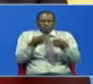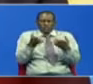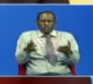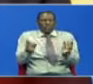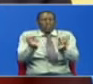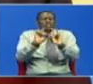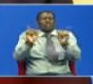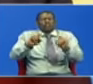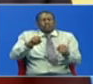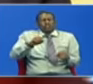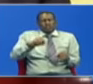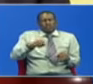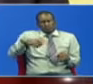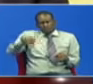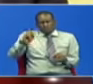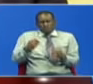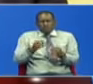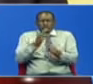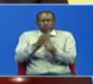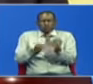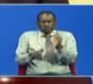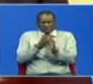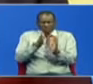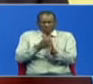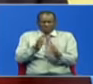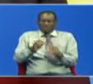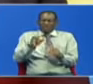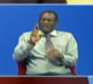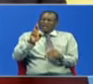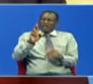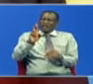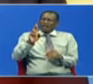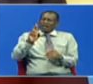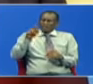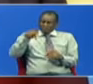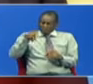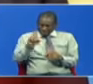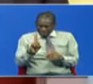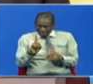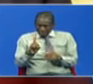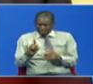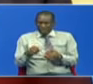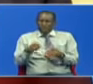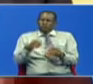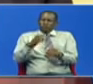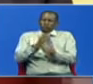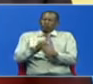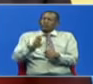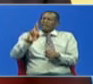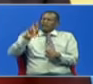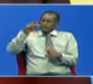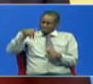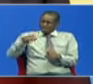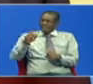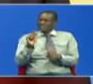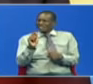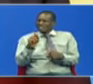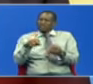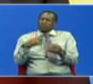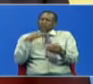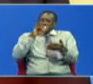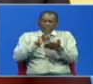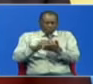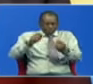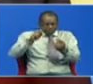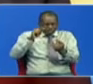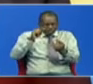right. To use rapid diagnostic tests to claim that they test coronavirus, they're